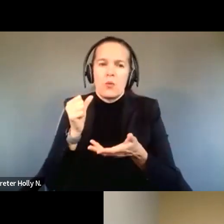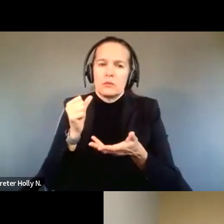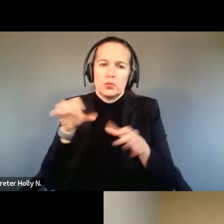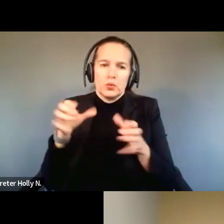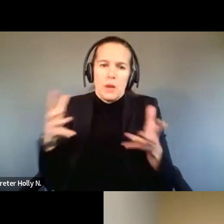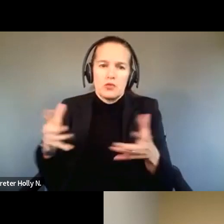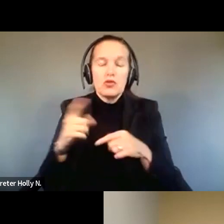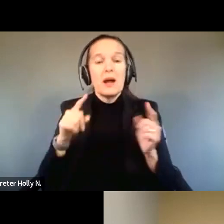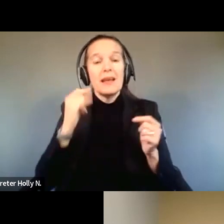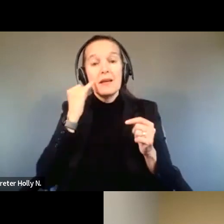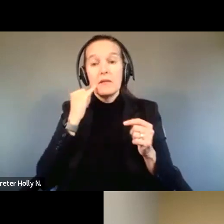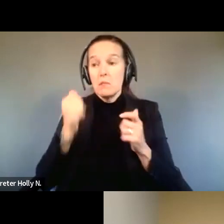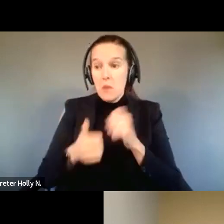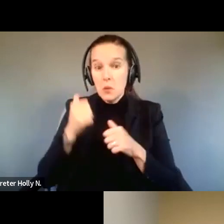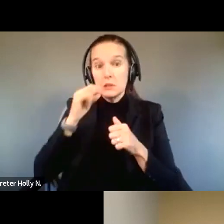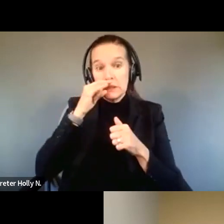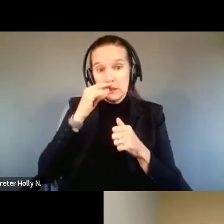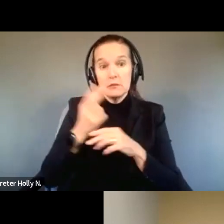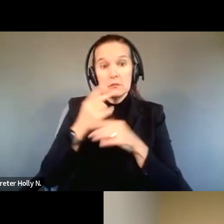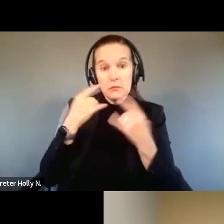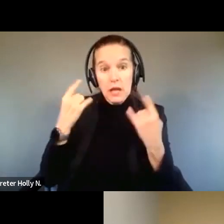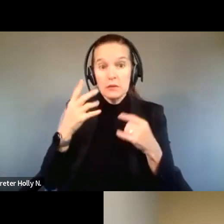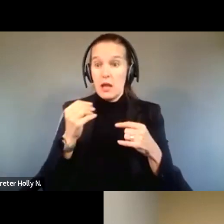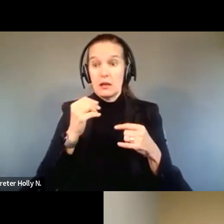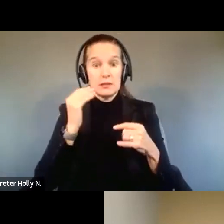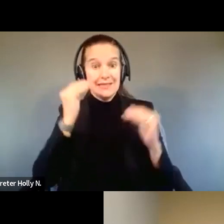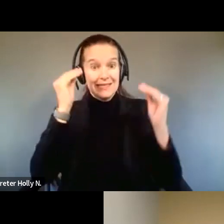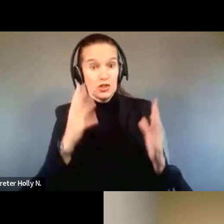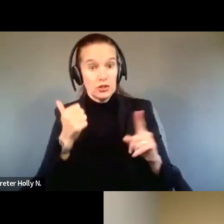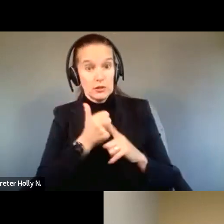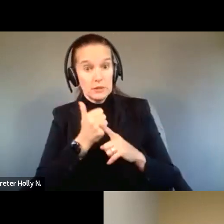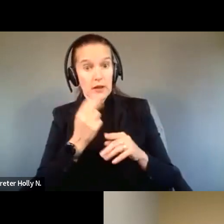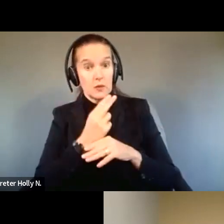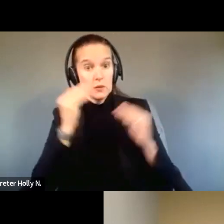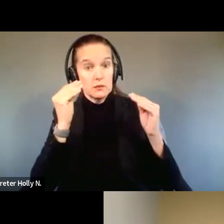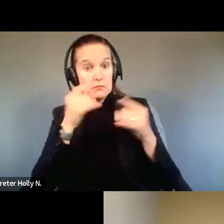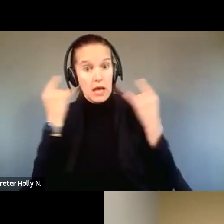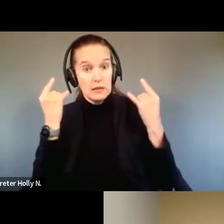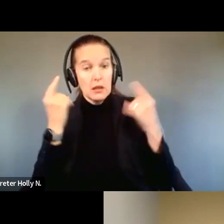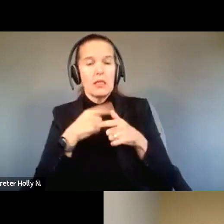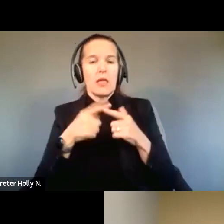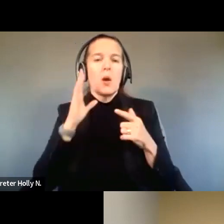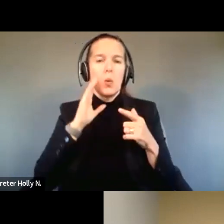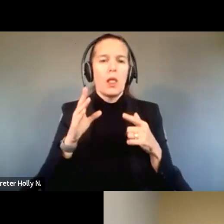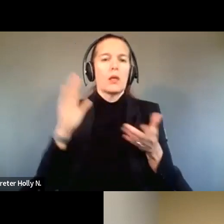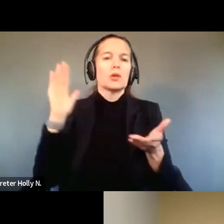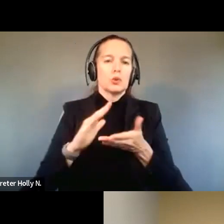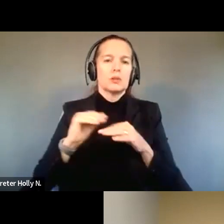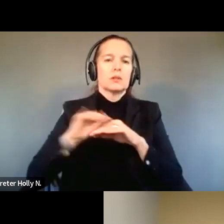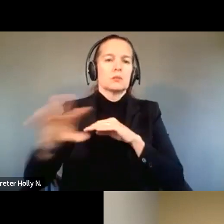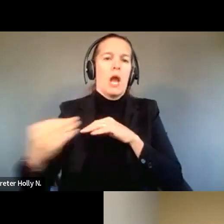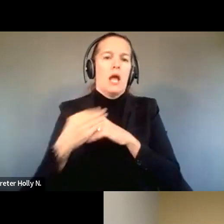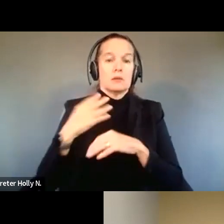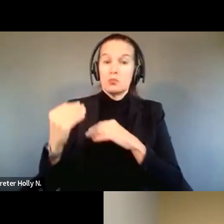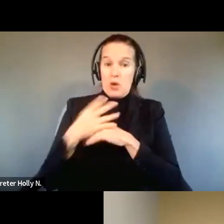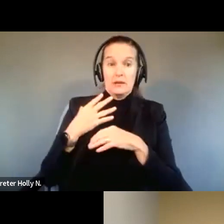the teachers teaching them are able to wear masks, that's going to reduce the spread to the teachers too, who can also get these